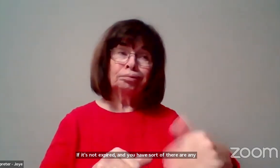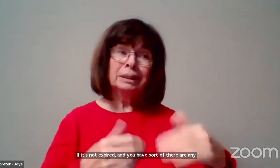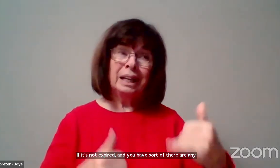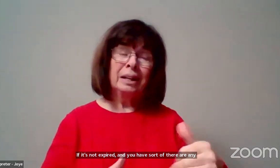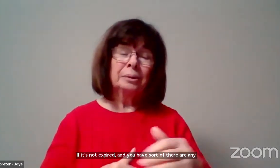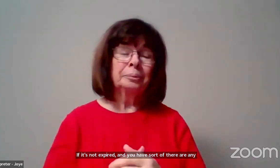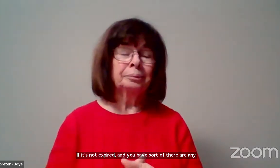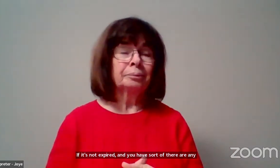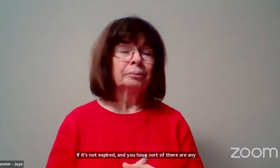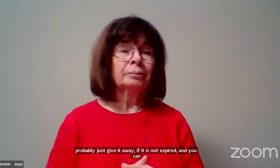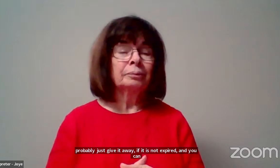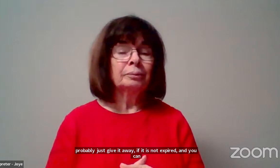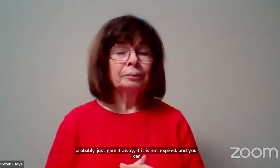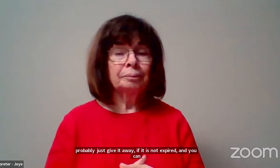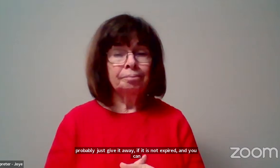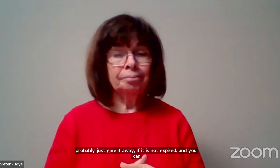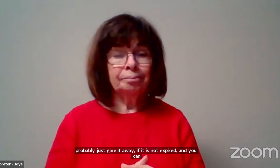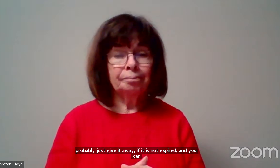so,